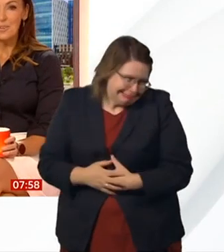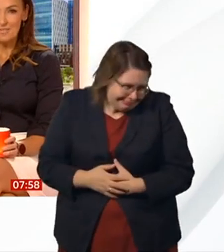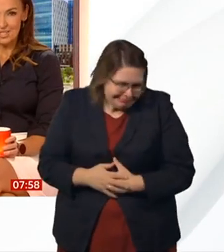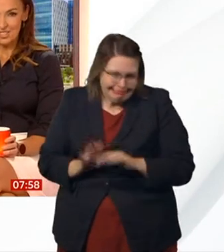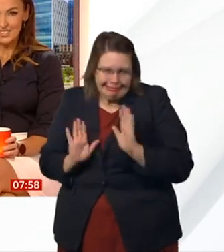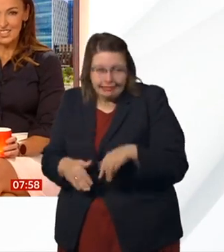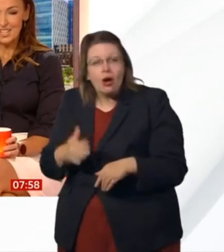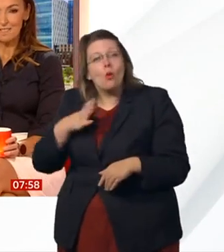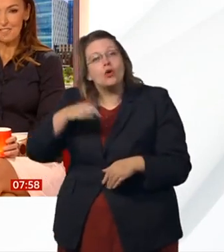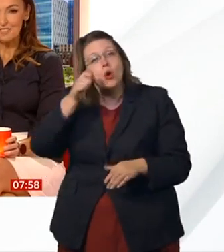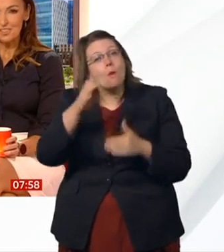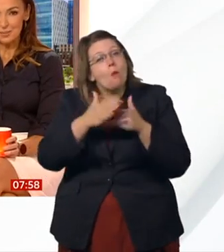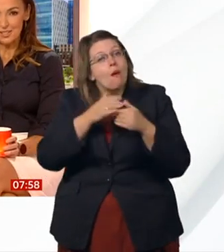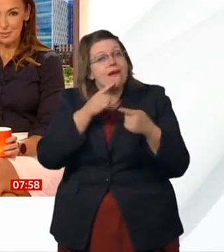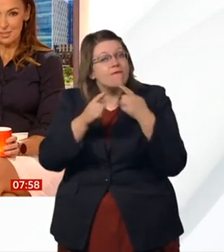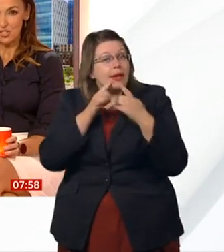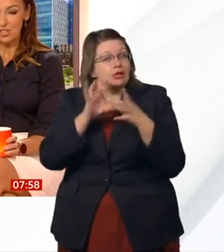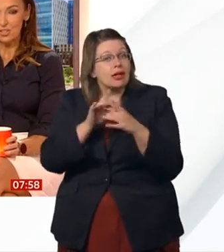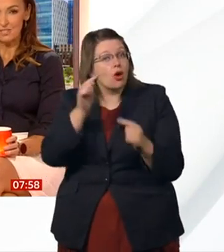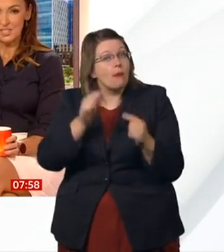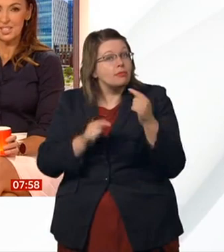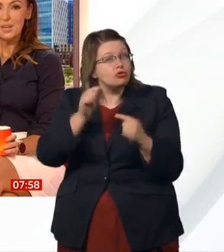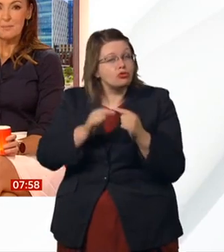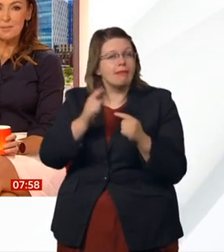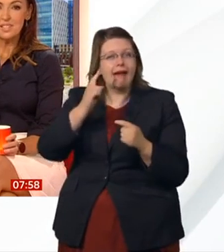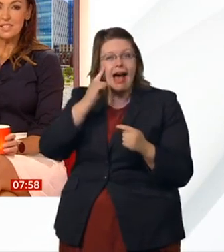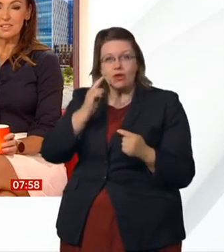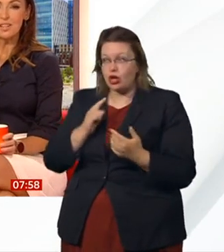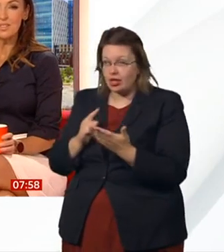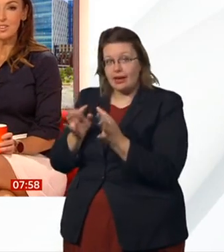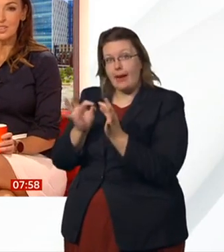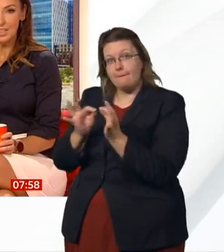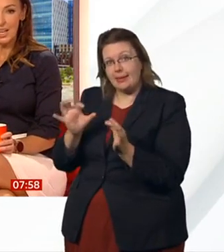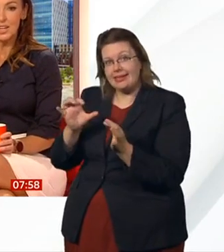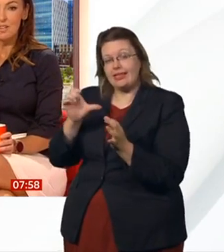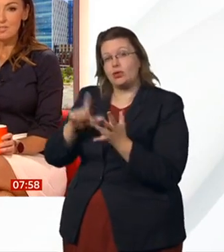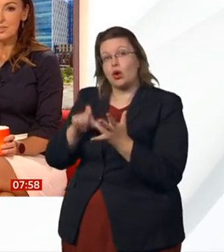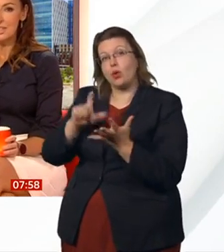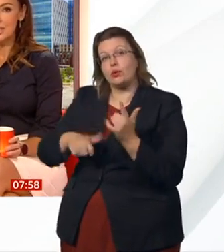And for more information on this year's 500 Words competition, you can visit